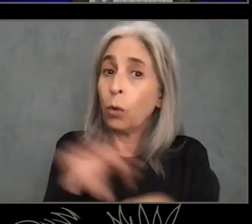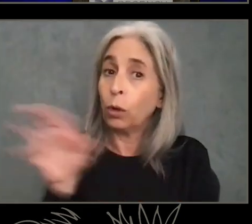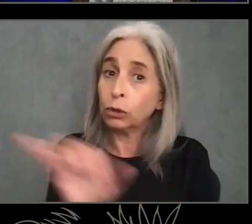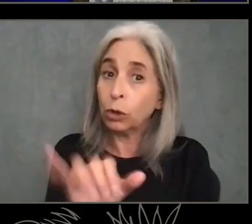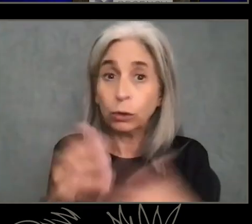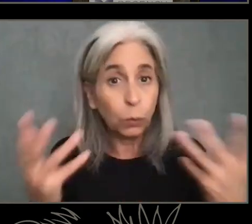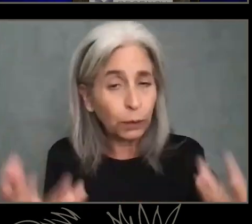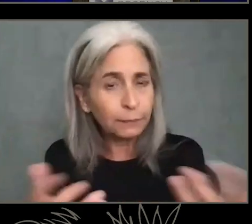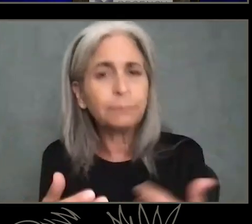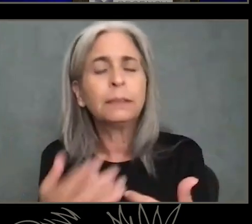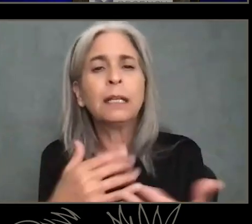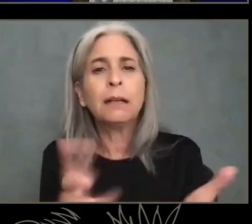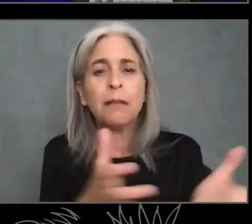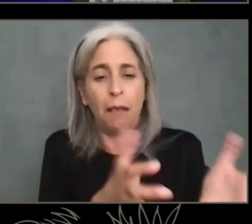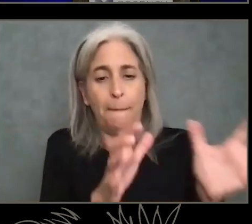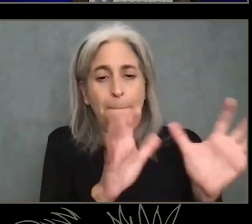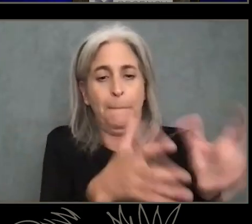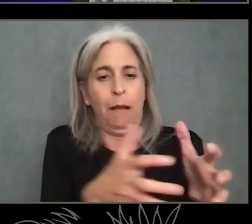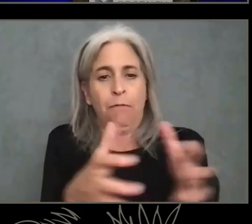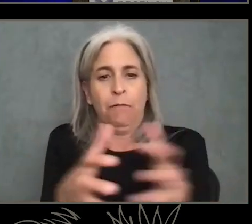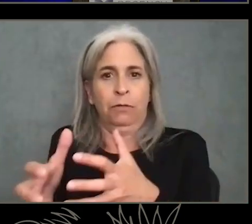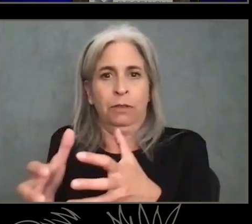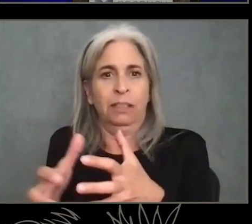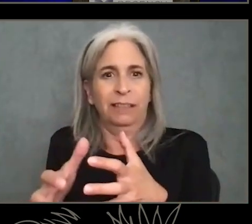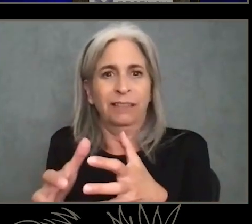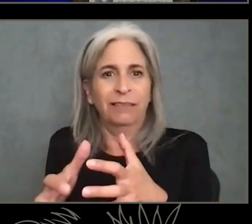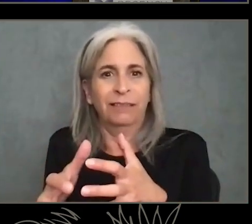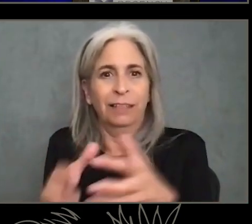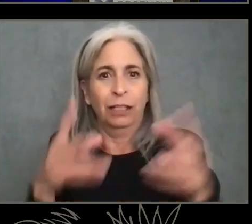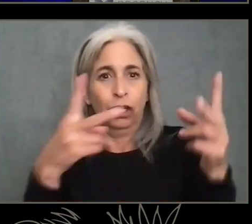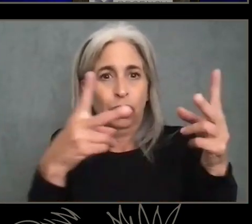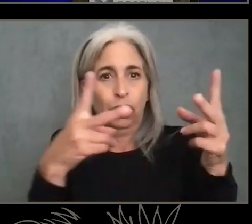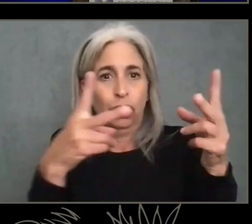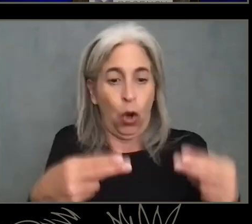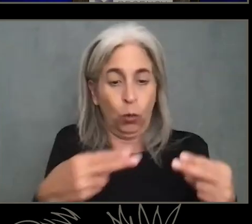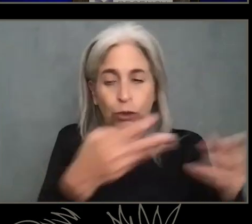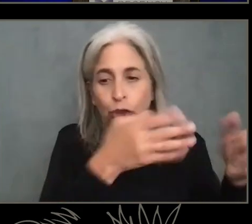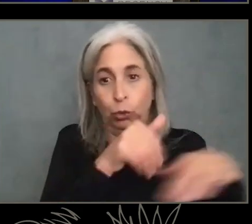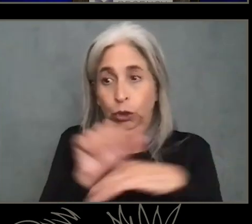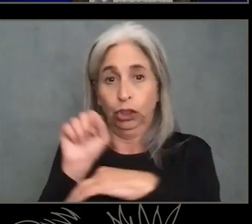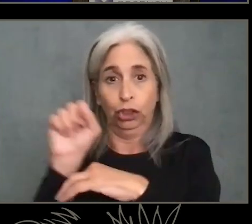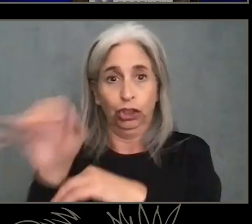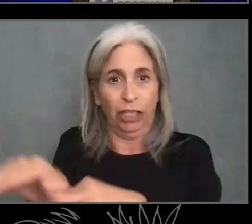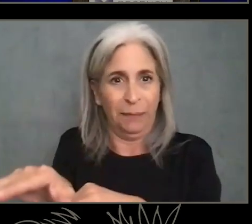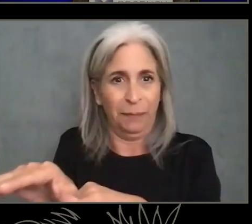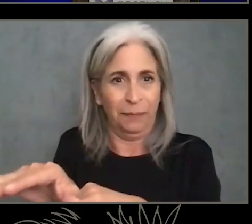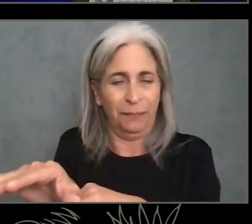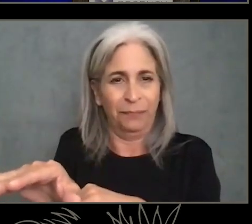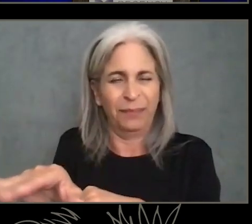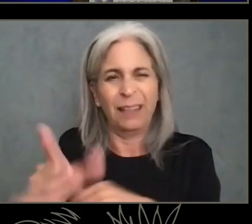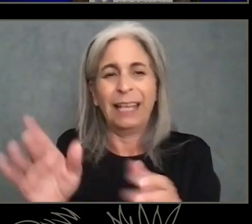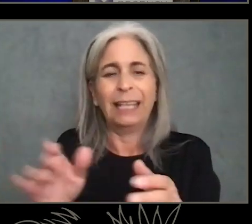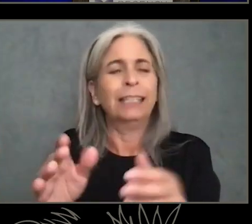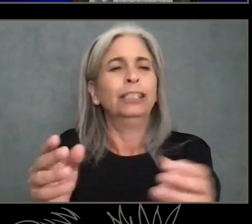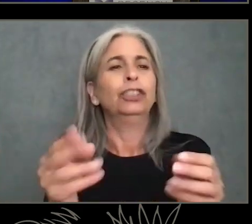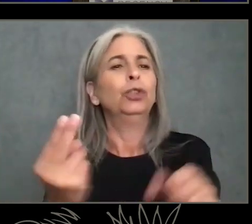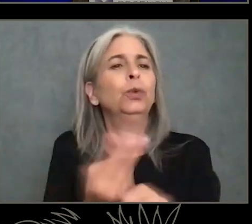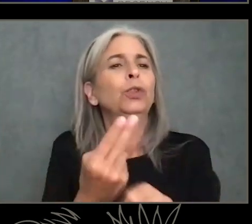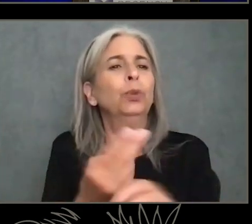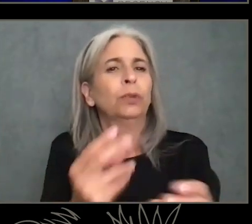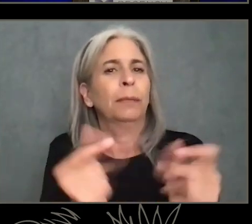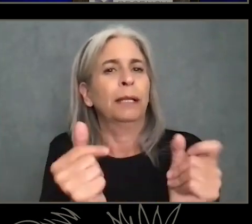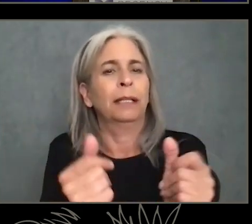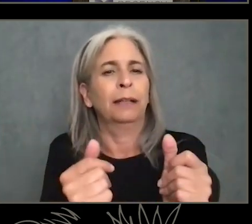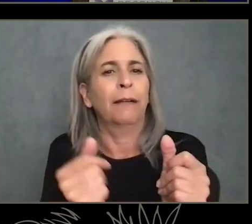also bundles code, ships that to production, which, like I said, it just come out of the box for a